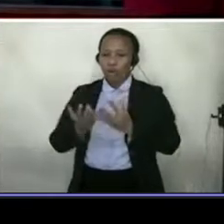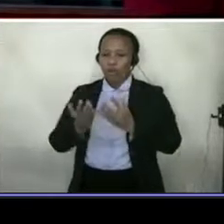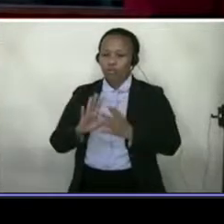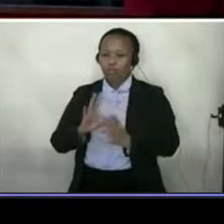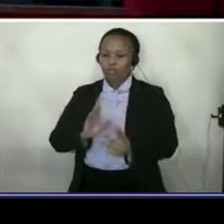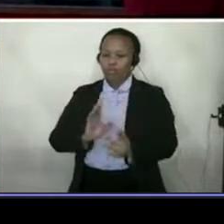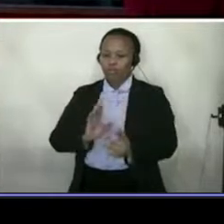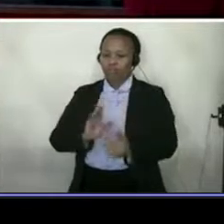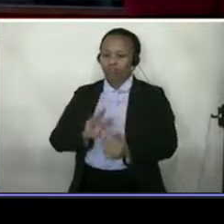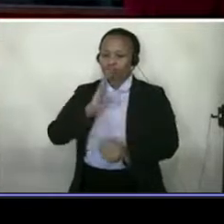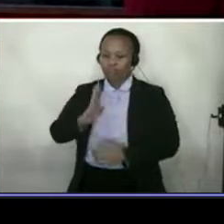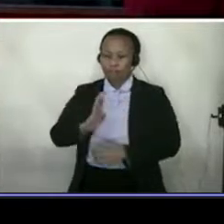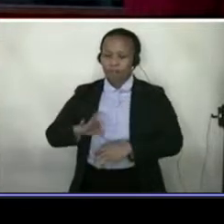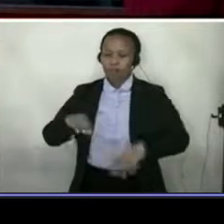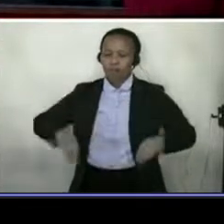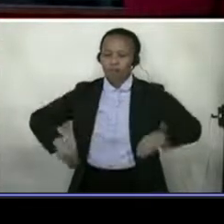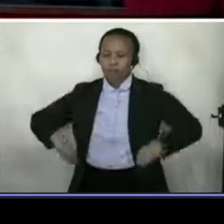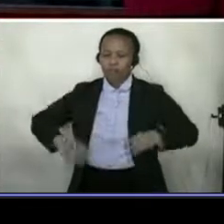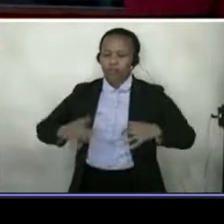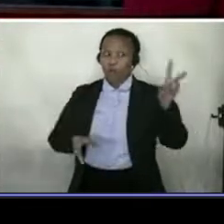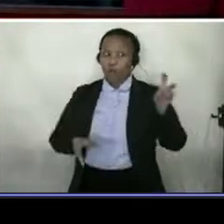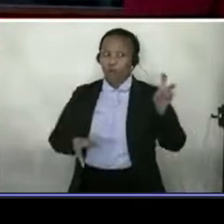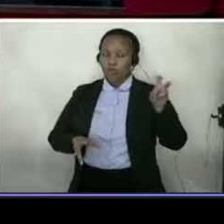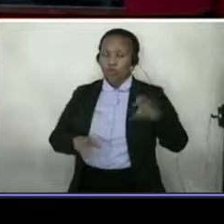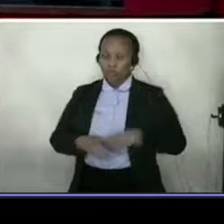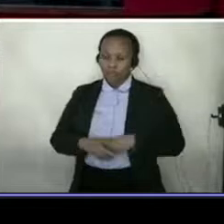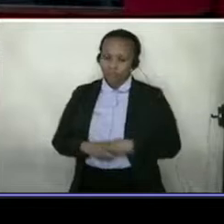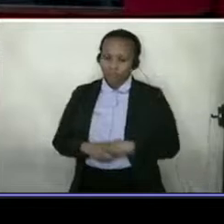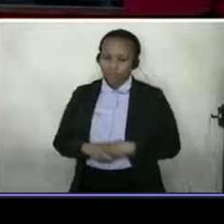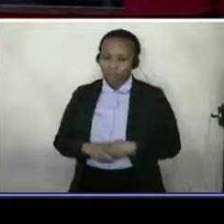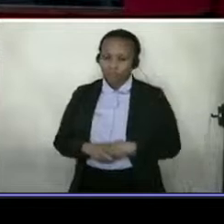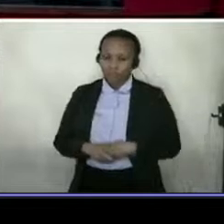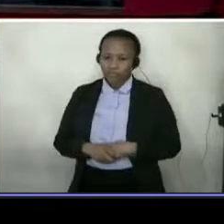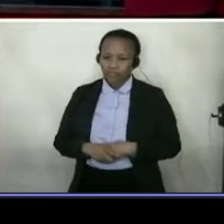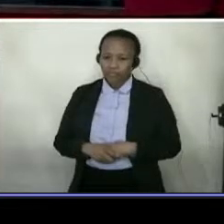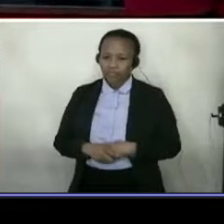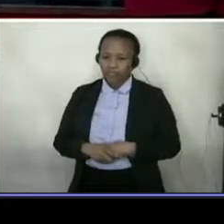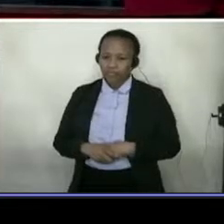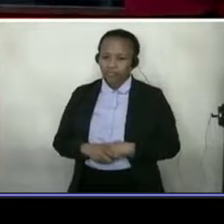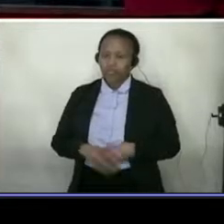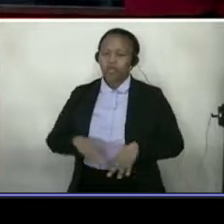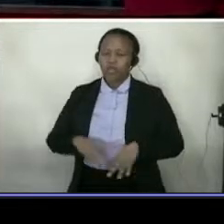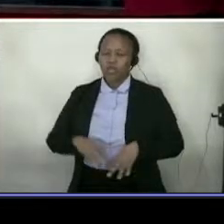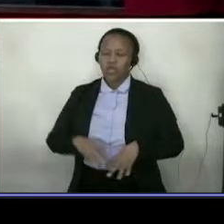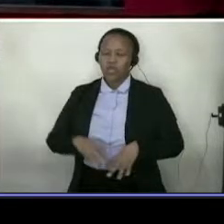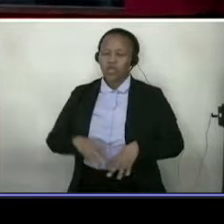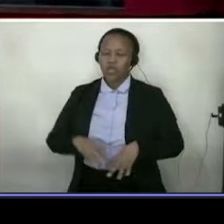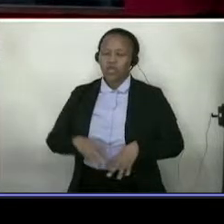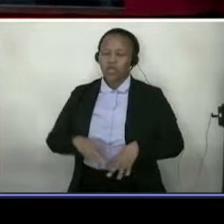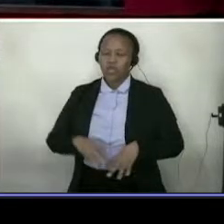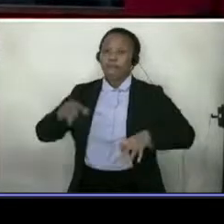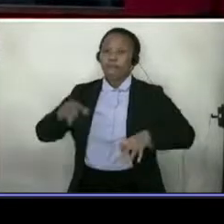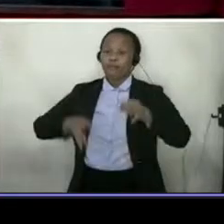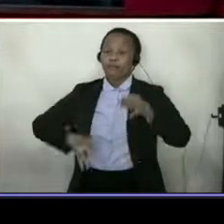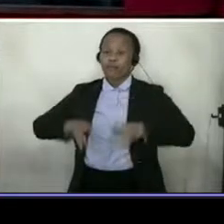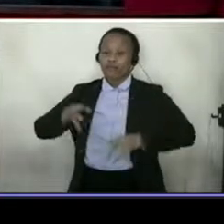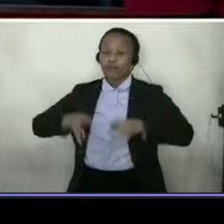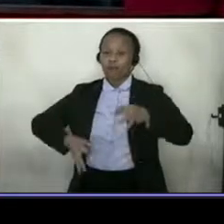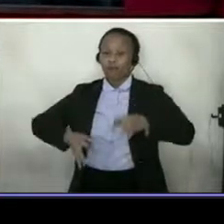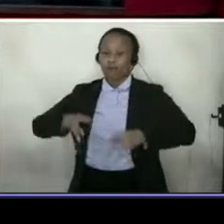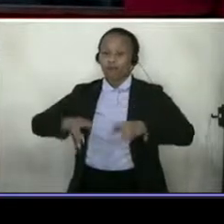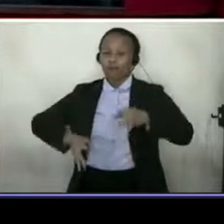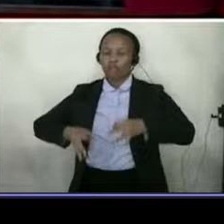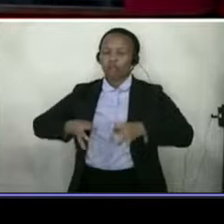the following was noted, and I quote from the paper: political will may be expressed in spoken or written words